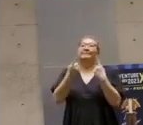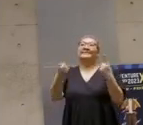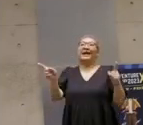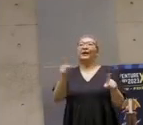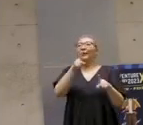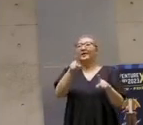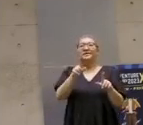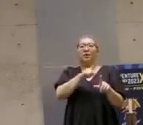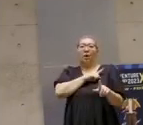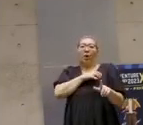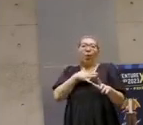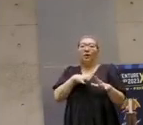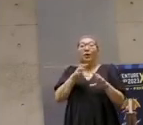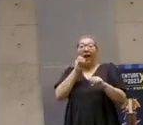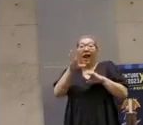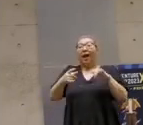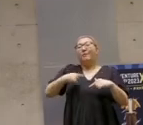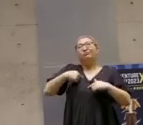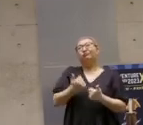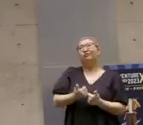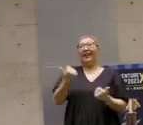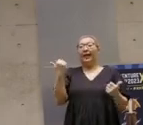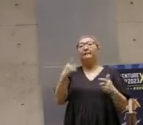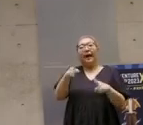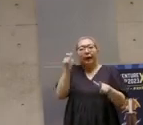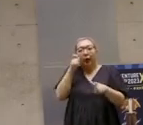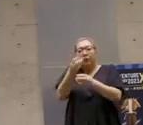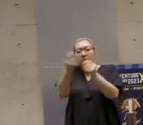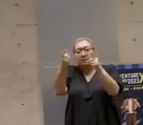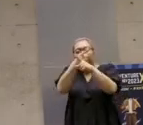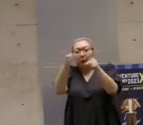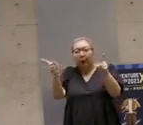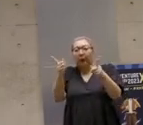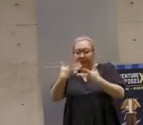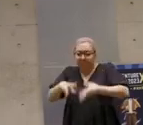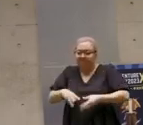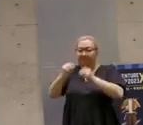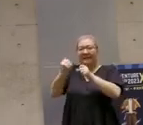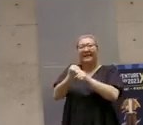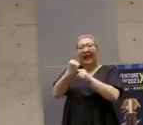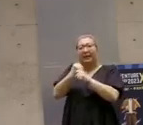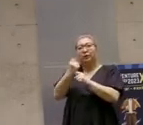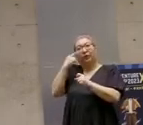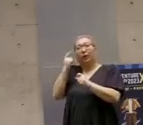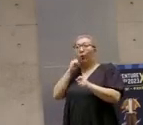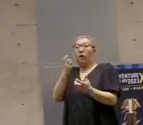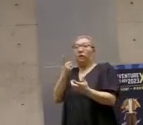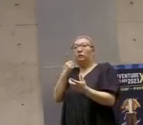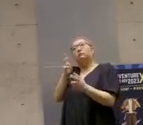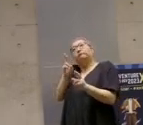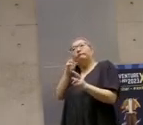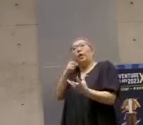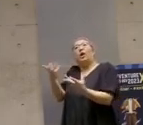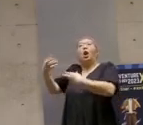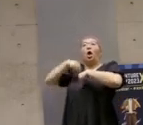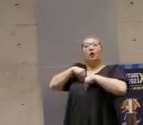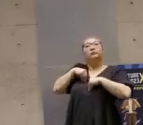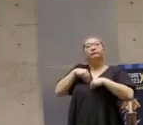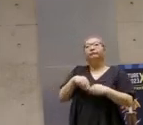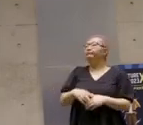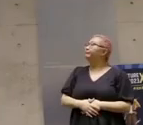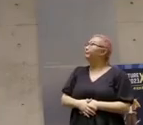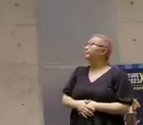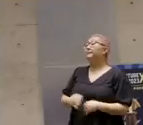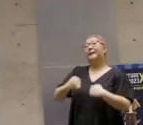we are. It's I hope that some of you who are writing games will find this is useful. But our solution